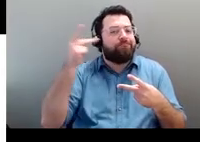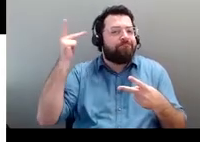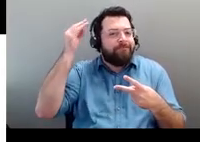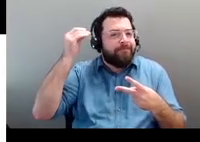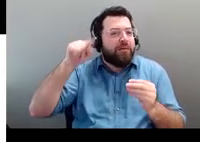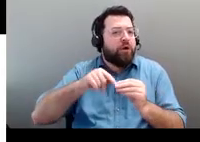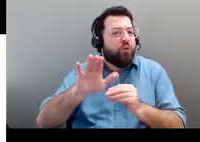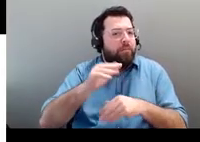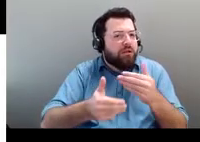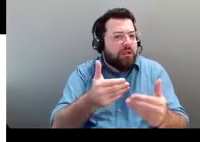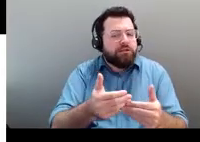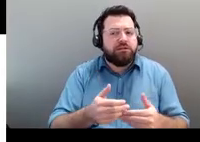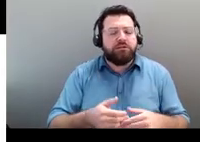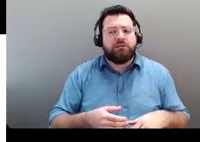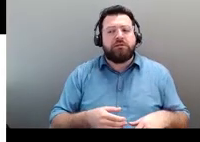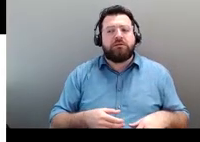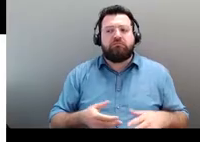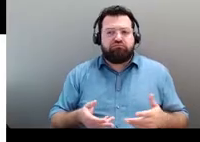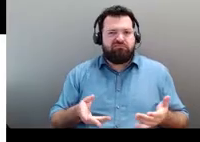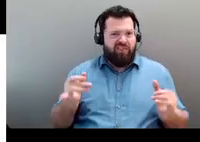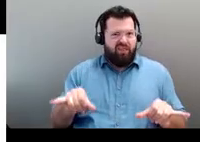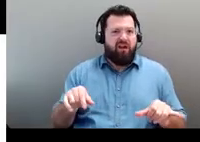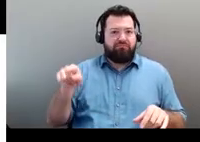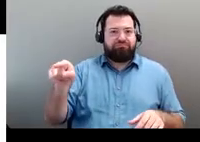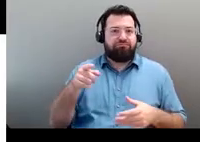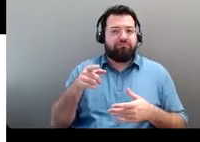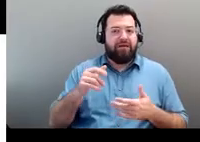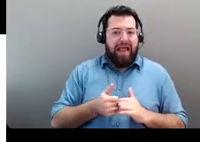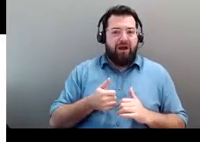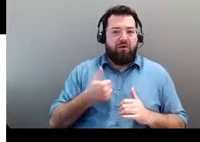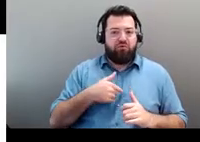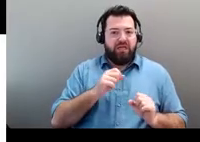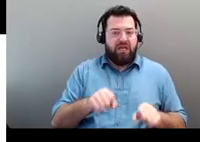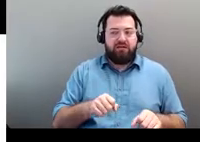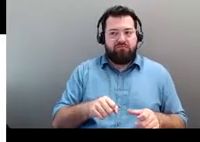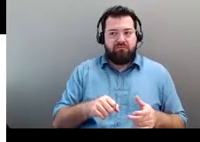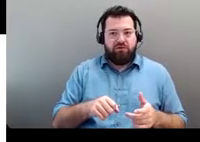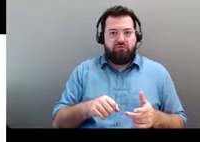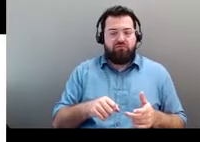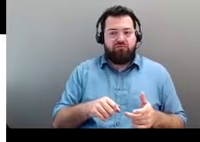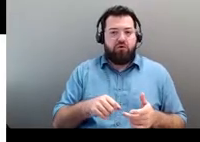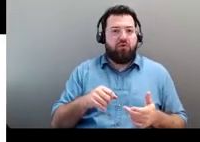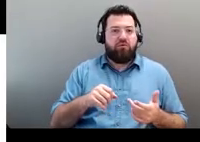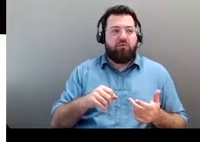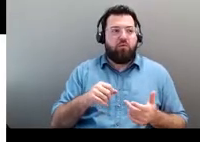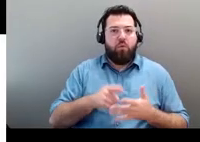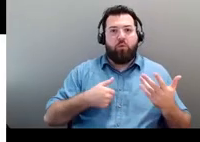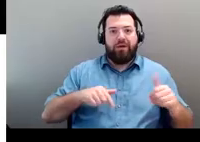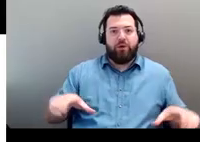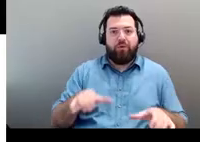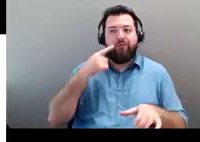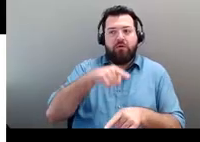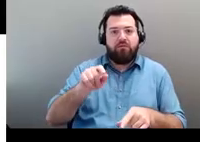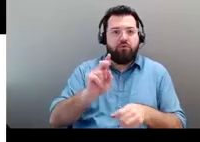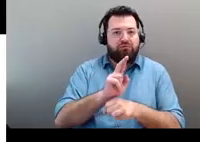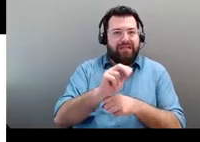process. That's essentially what we can do with AI use, right? And so this framework,